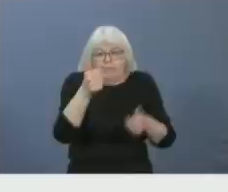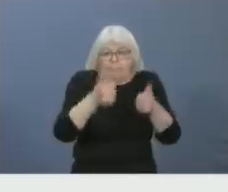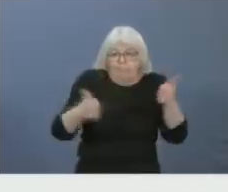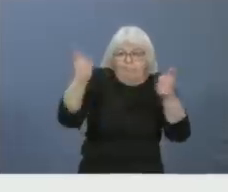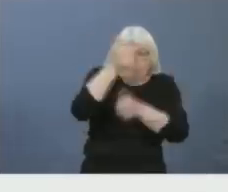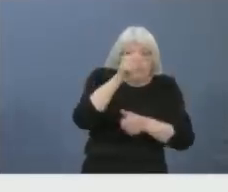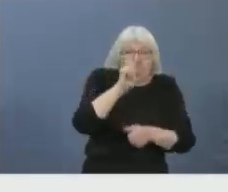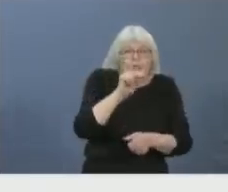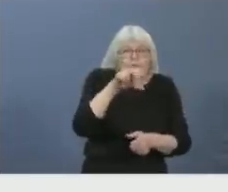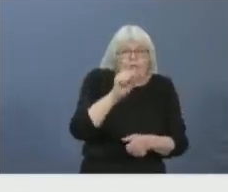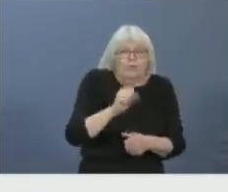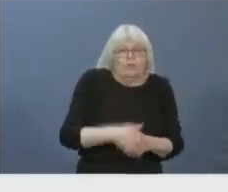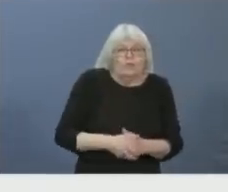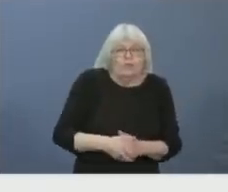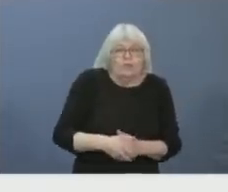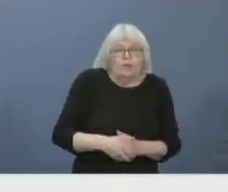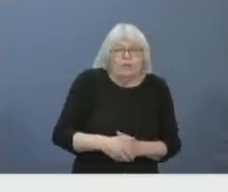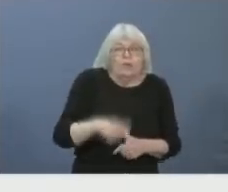in Shelburne?